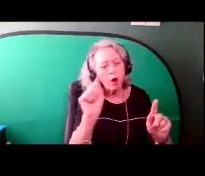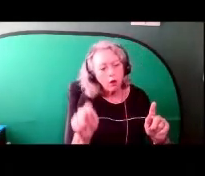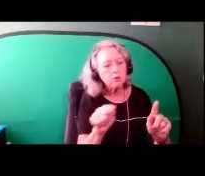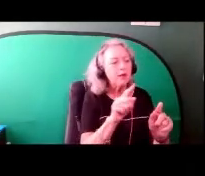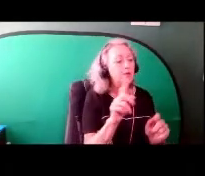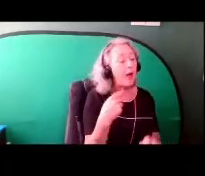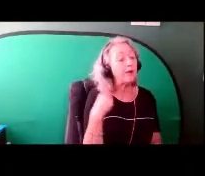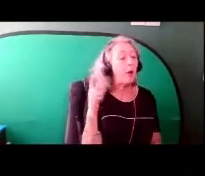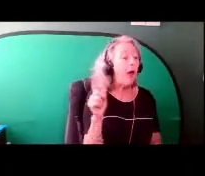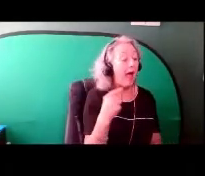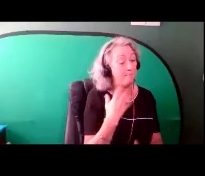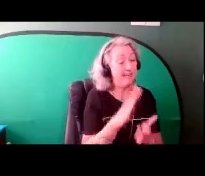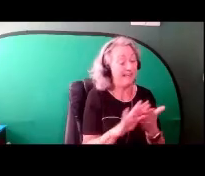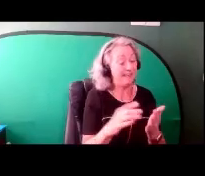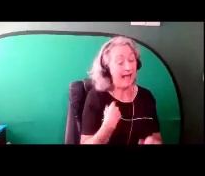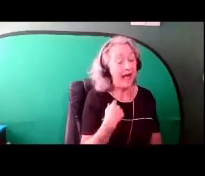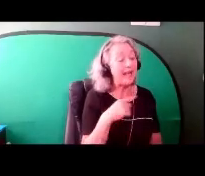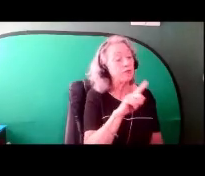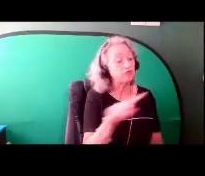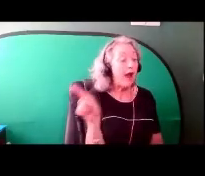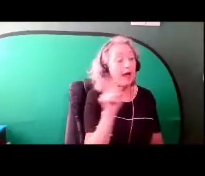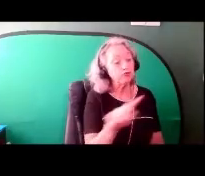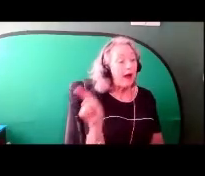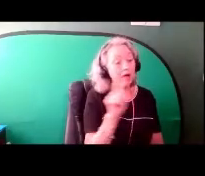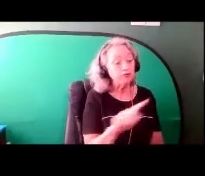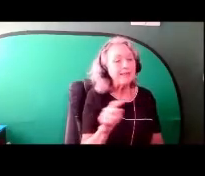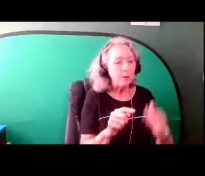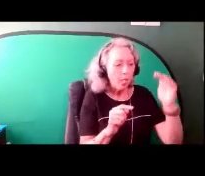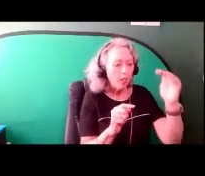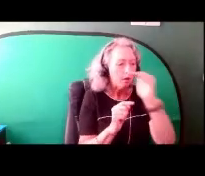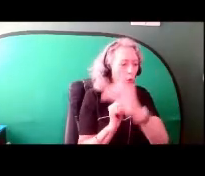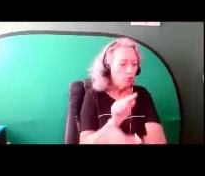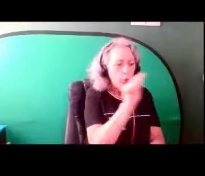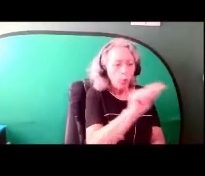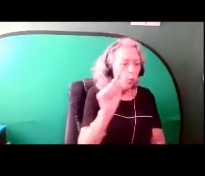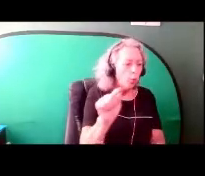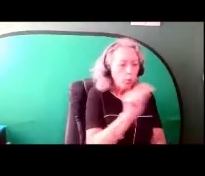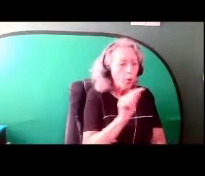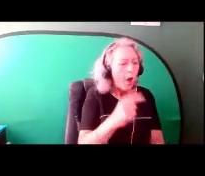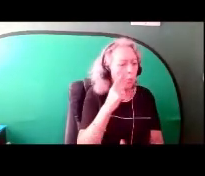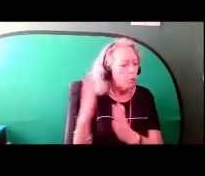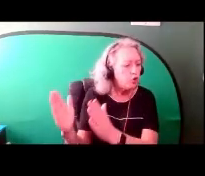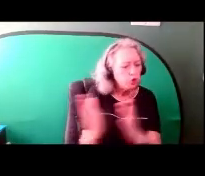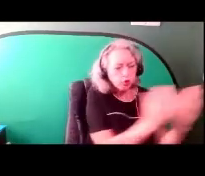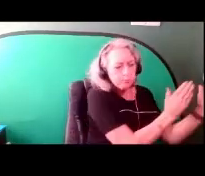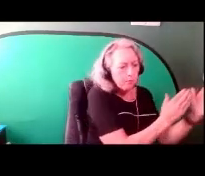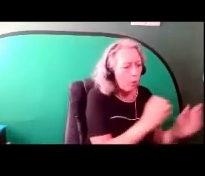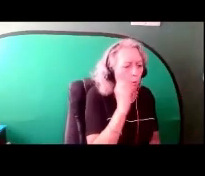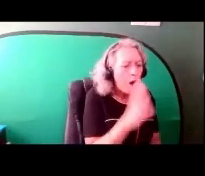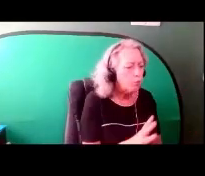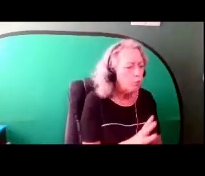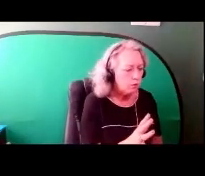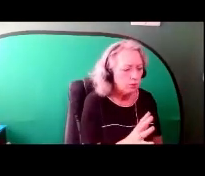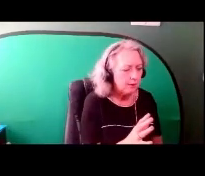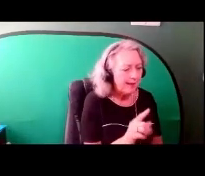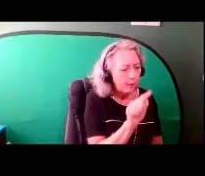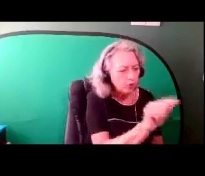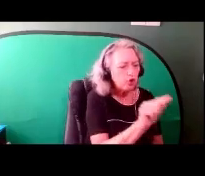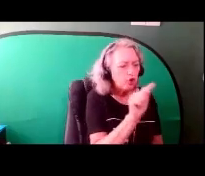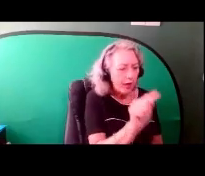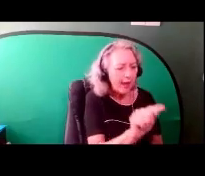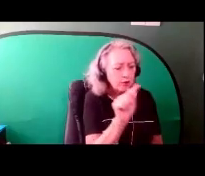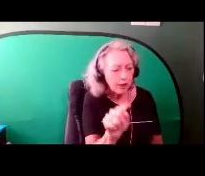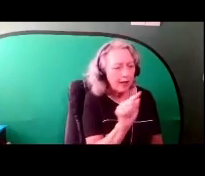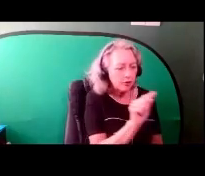right, all the way through the home screen and not worry about, oh, I've gone, you know, I don't need to worry about swiping up and down.